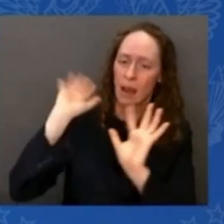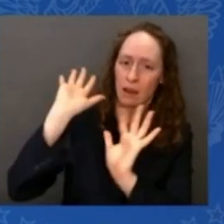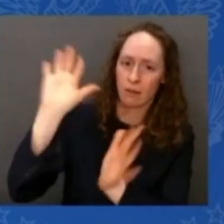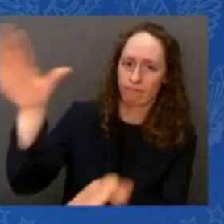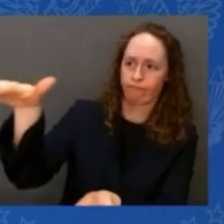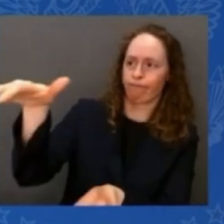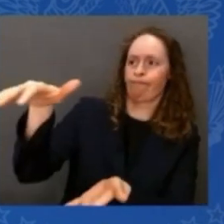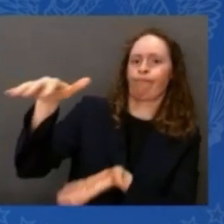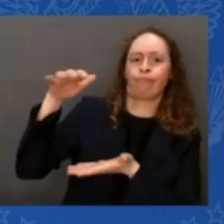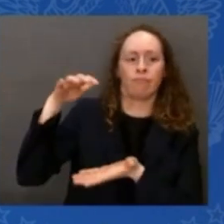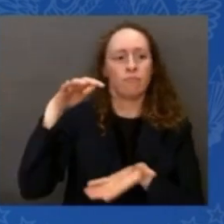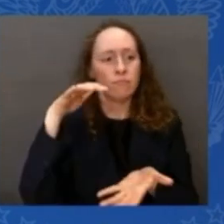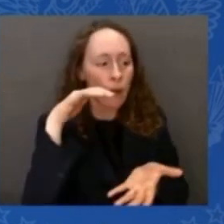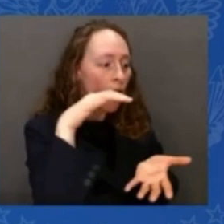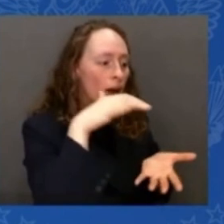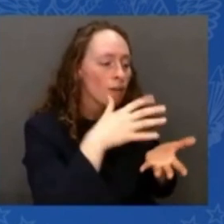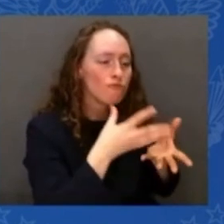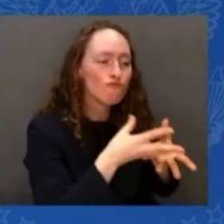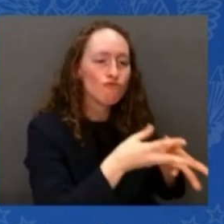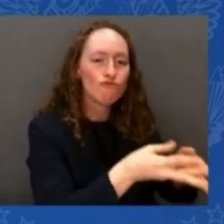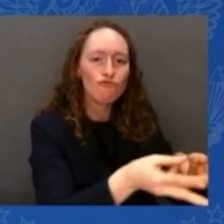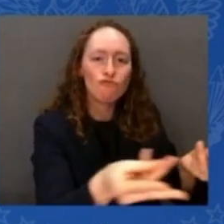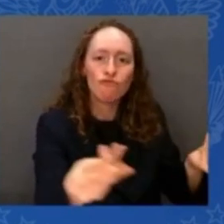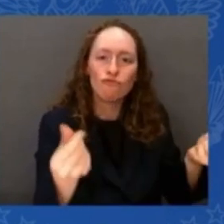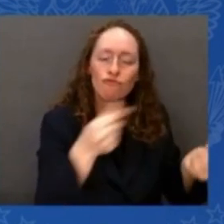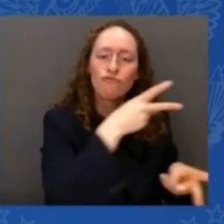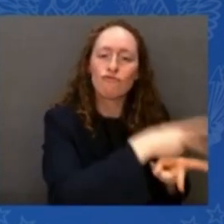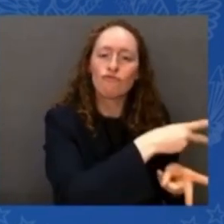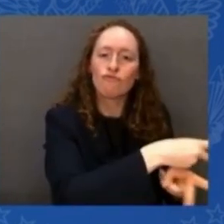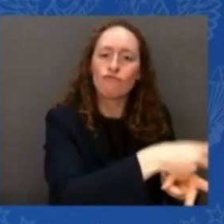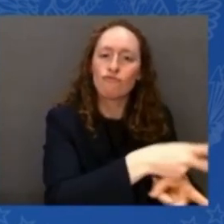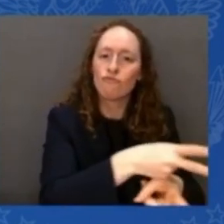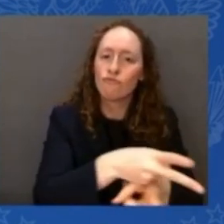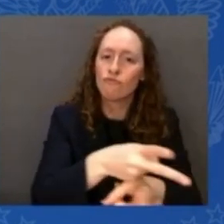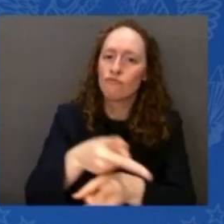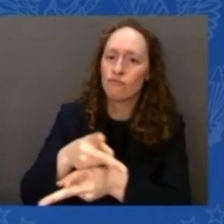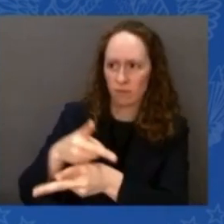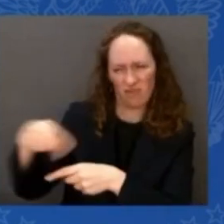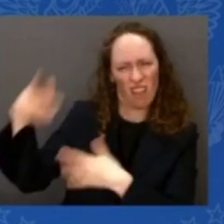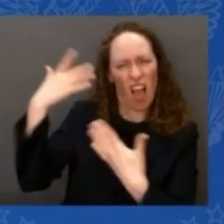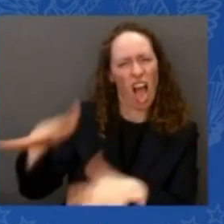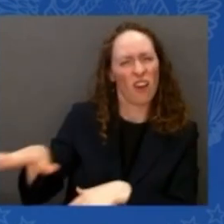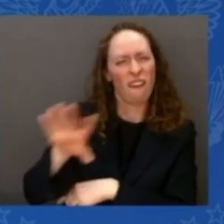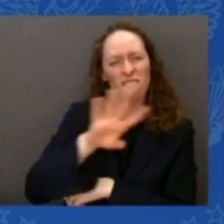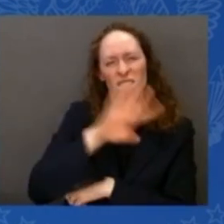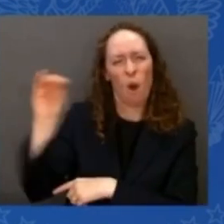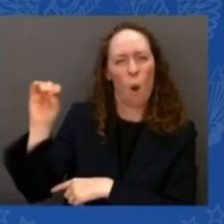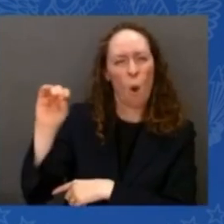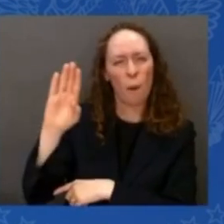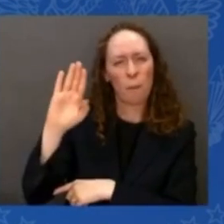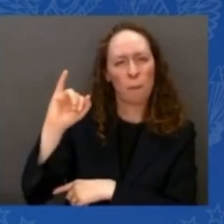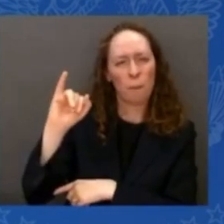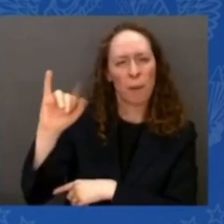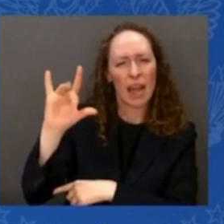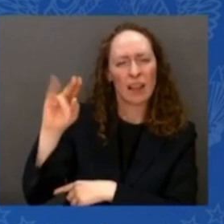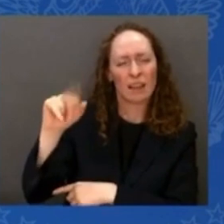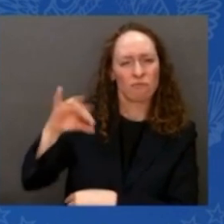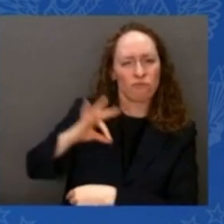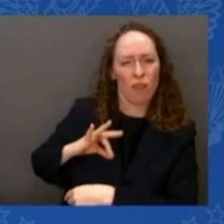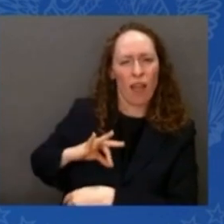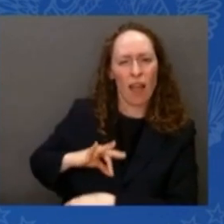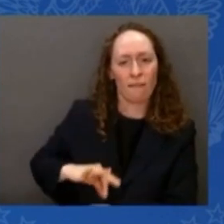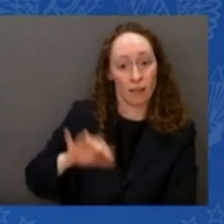Like I said, $40 billion in profit. That's just 55 corporations. We're paying zero. As